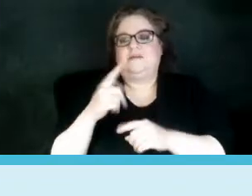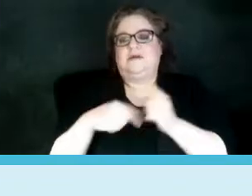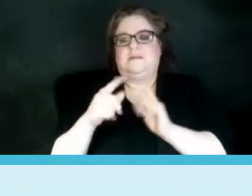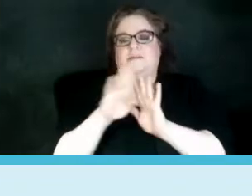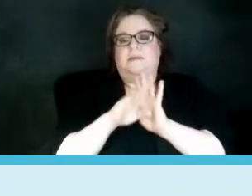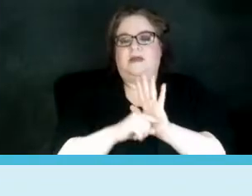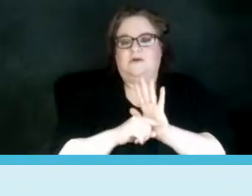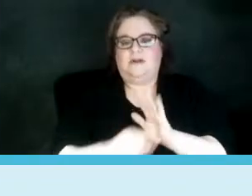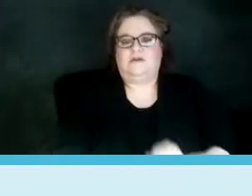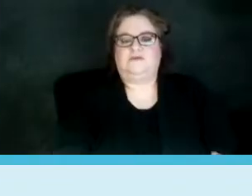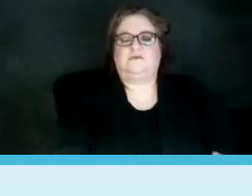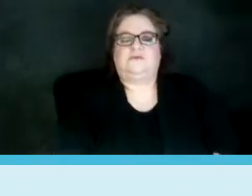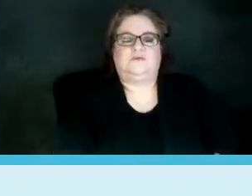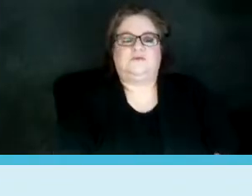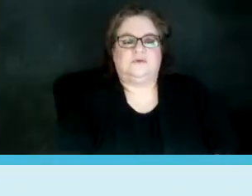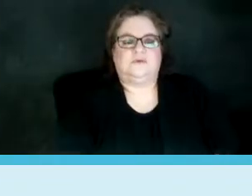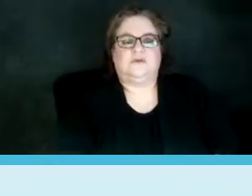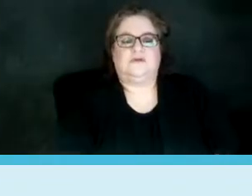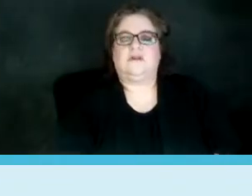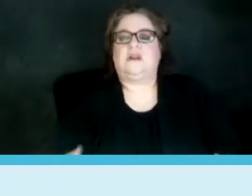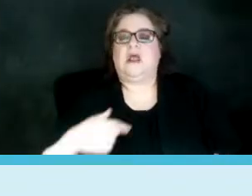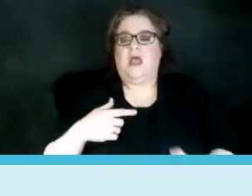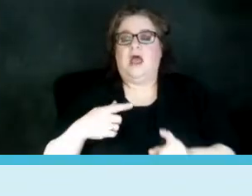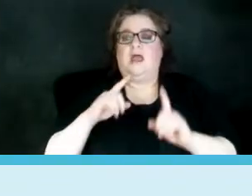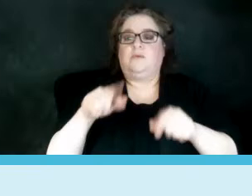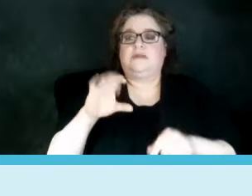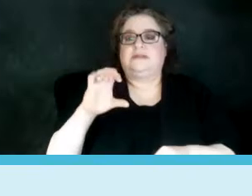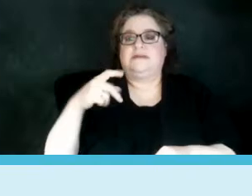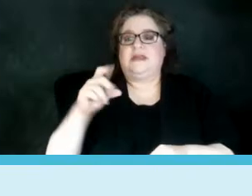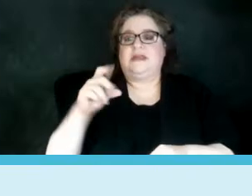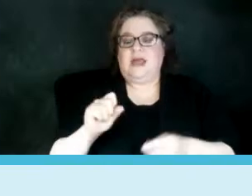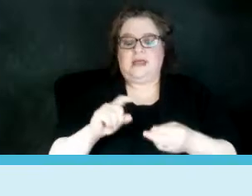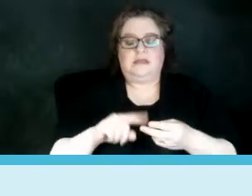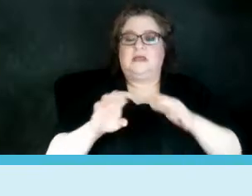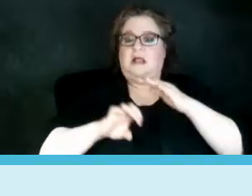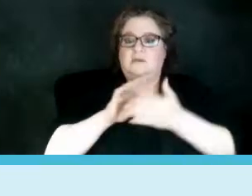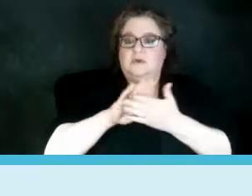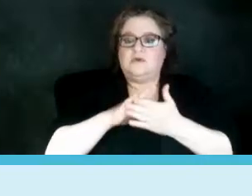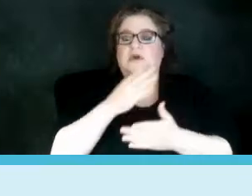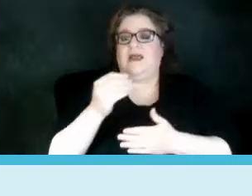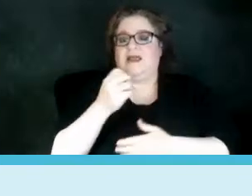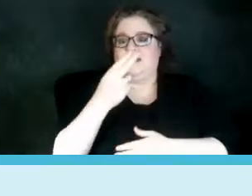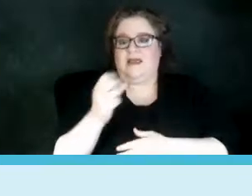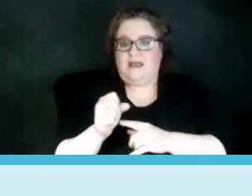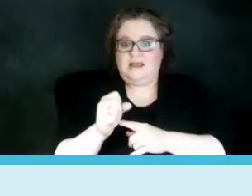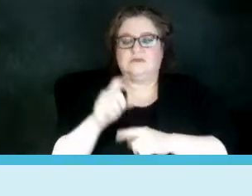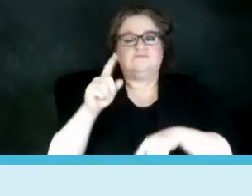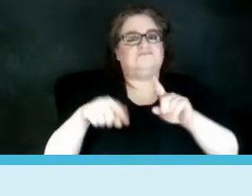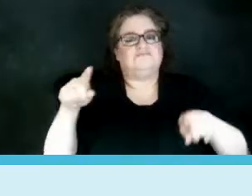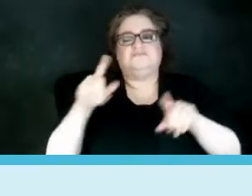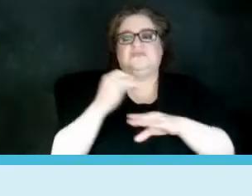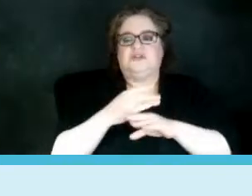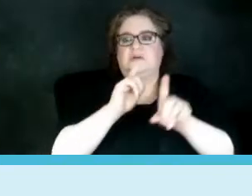background. I'm a product of CPS, elementary and high school. I've had various positions in